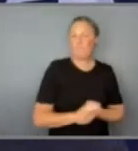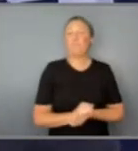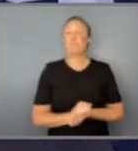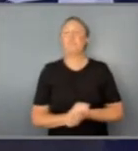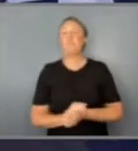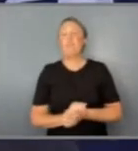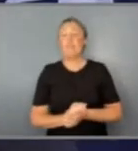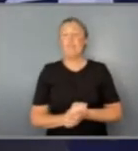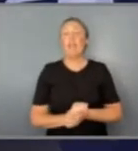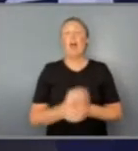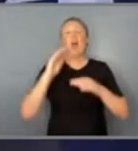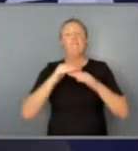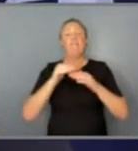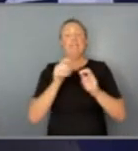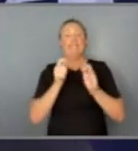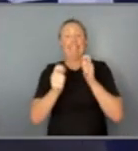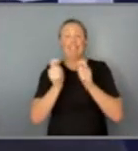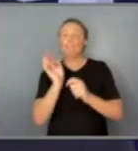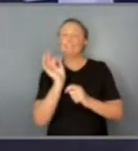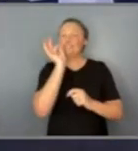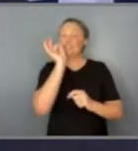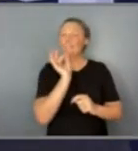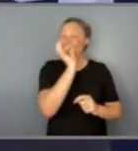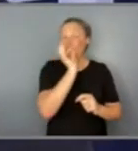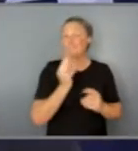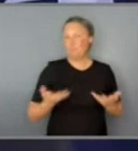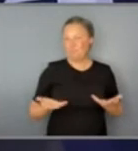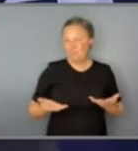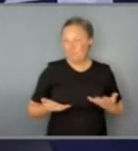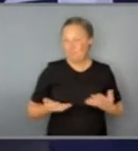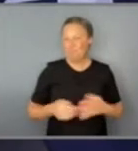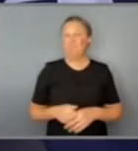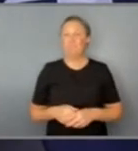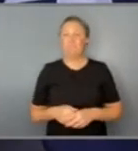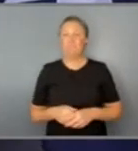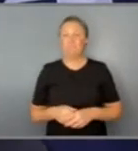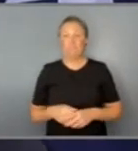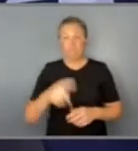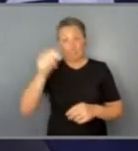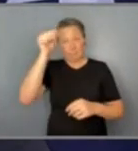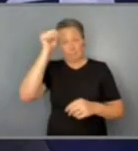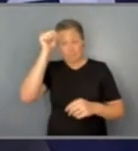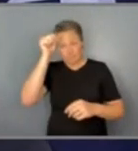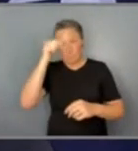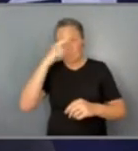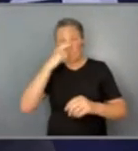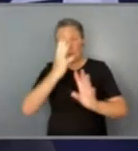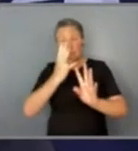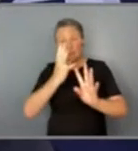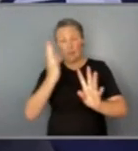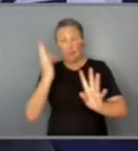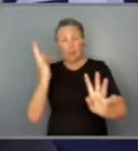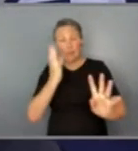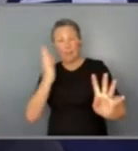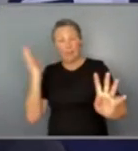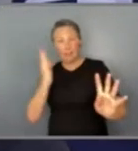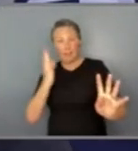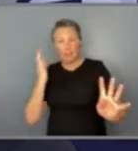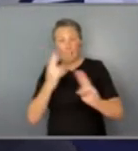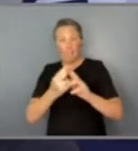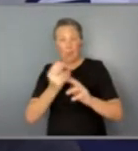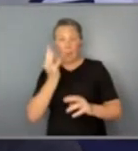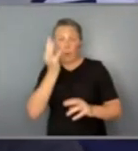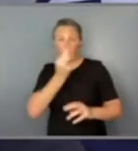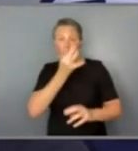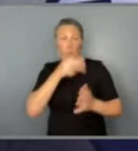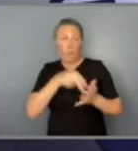issue of testing, we've all seen the terrible queues and the long waits people have had. Some